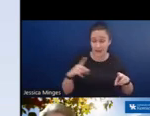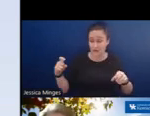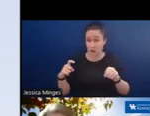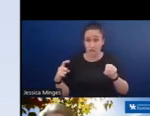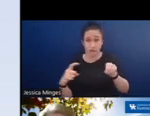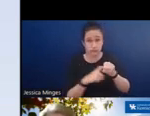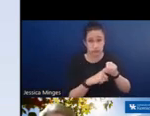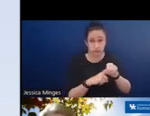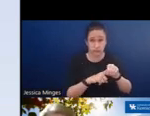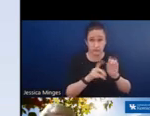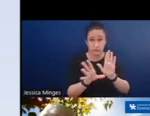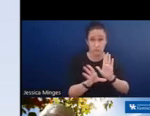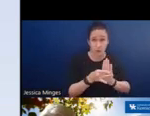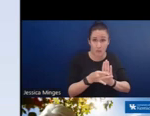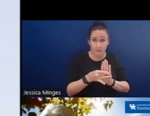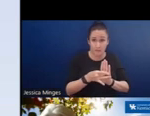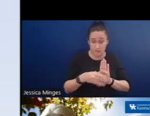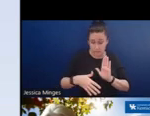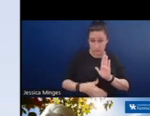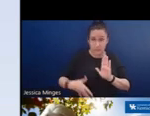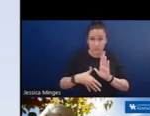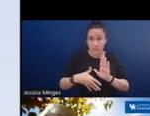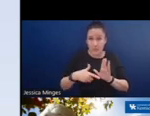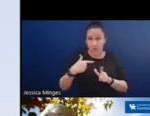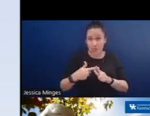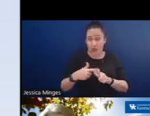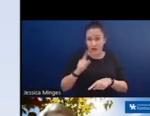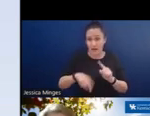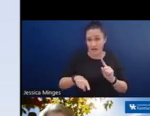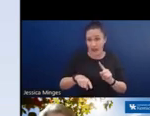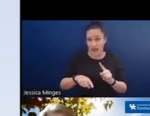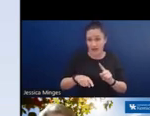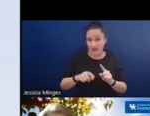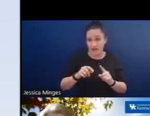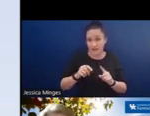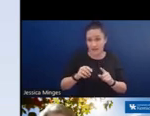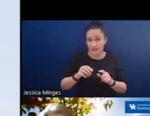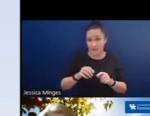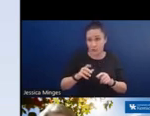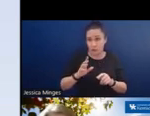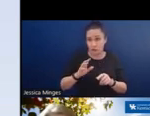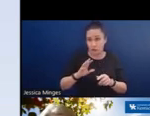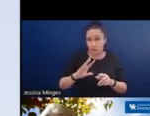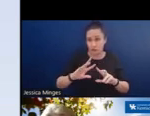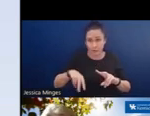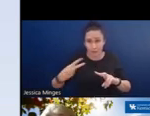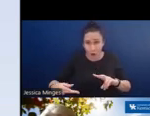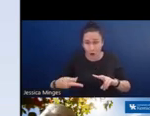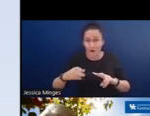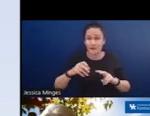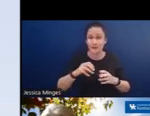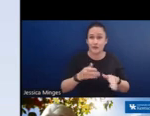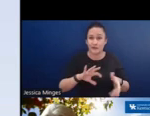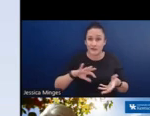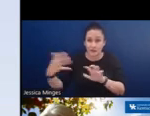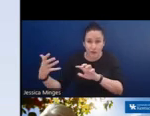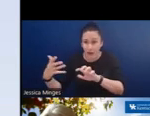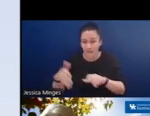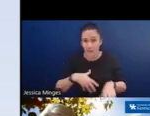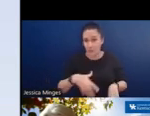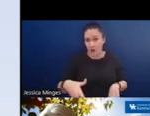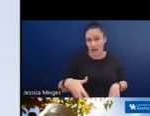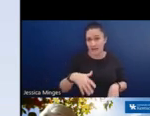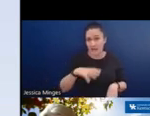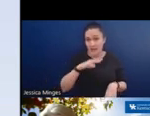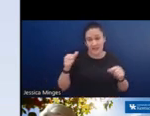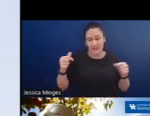into the uterus, it cannot terminate or interrupt or reverse an established pregnancy. And nor does it harm a developing embryo